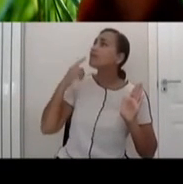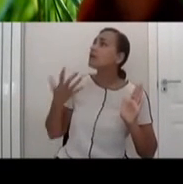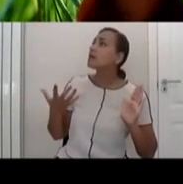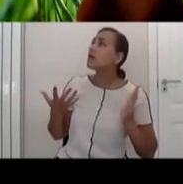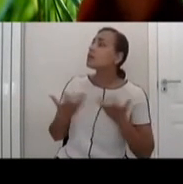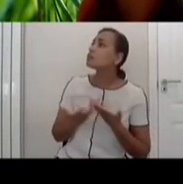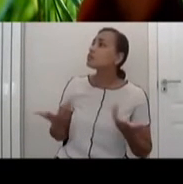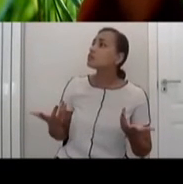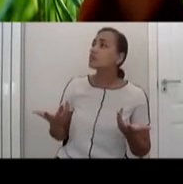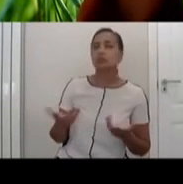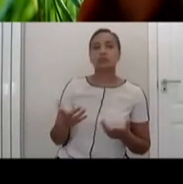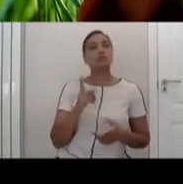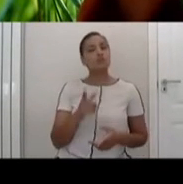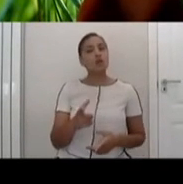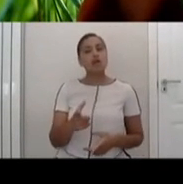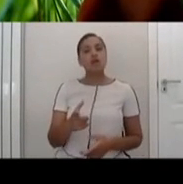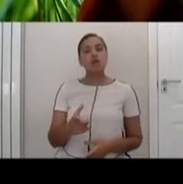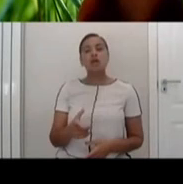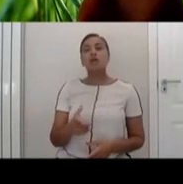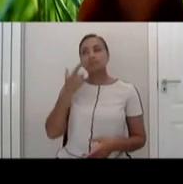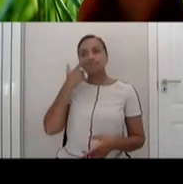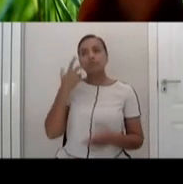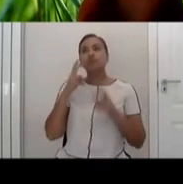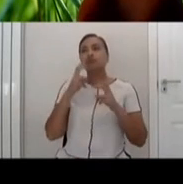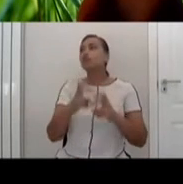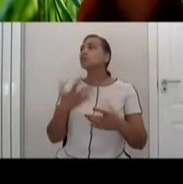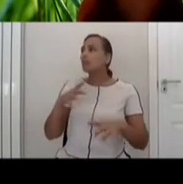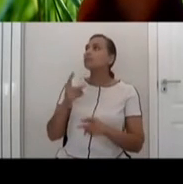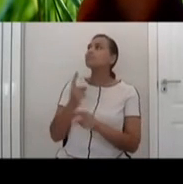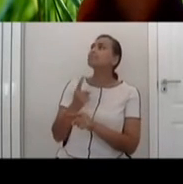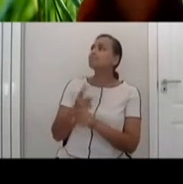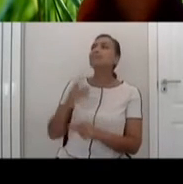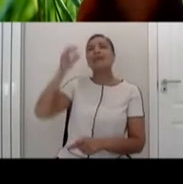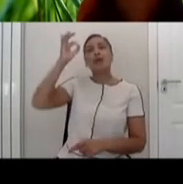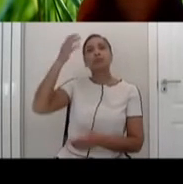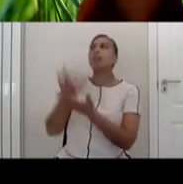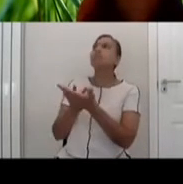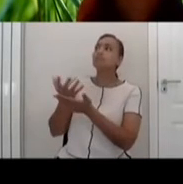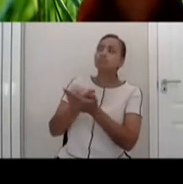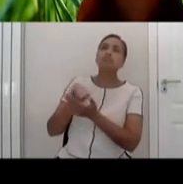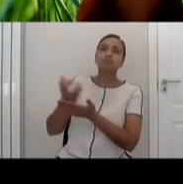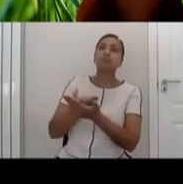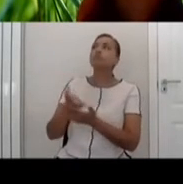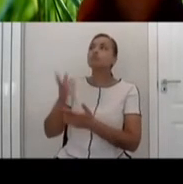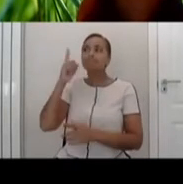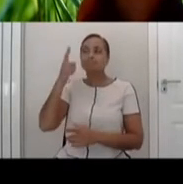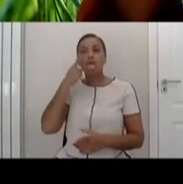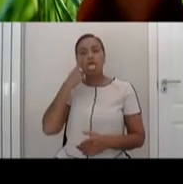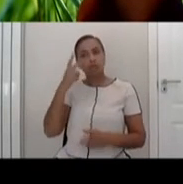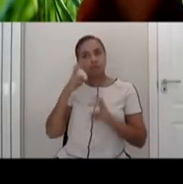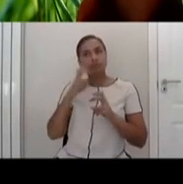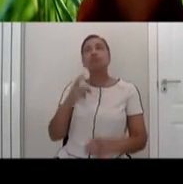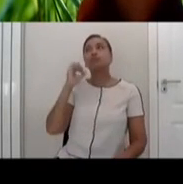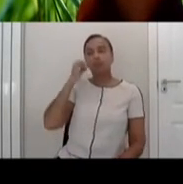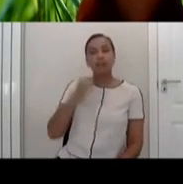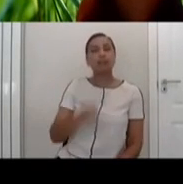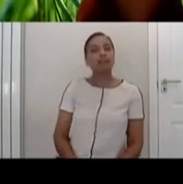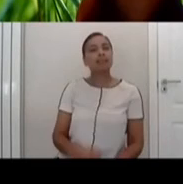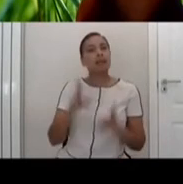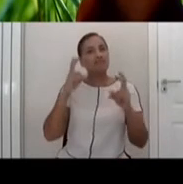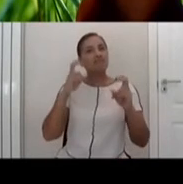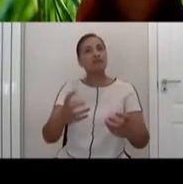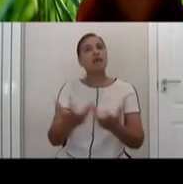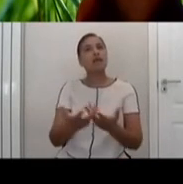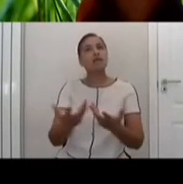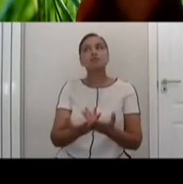think it's something we can certainly explore. It's not something that we're doing now in the council, but it's something that we can certainly explore. I